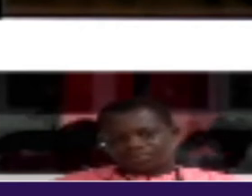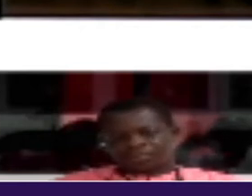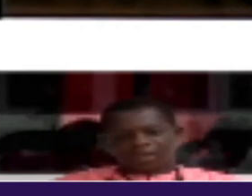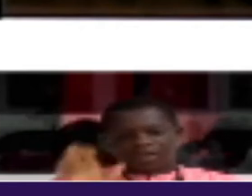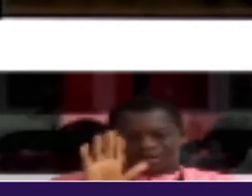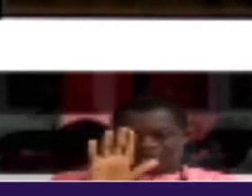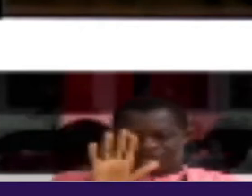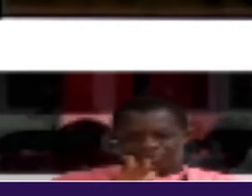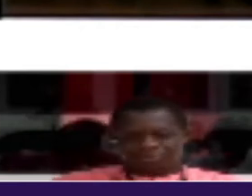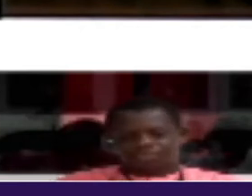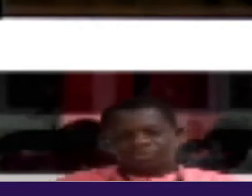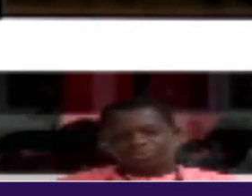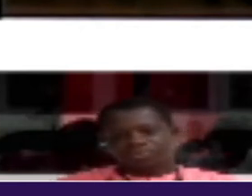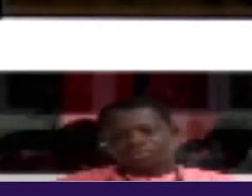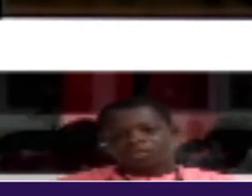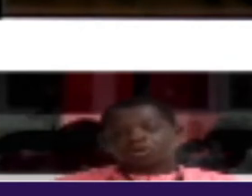later,